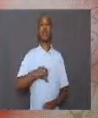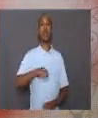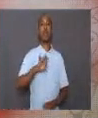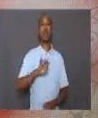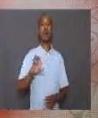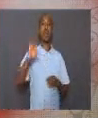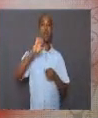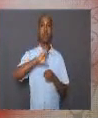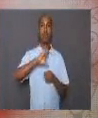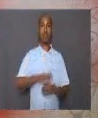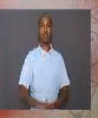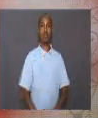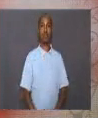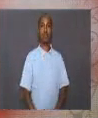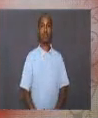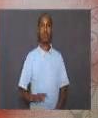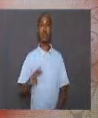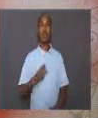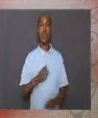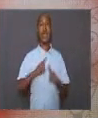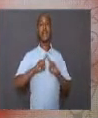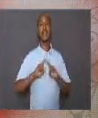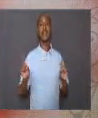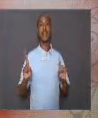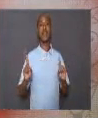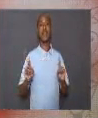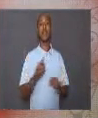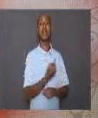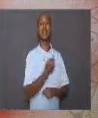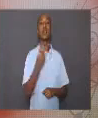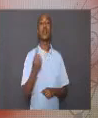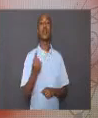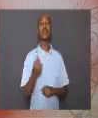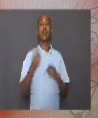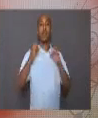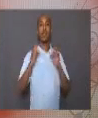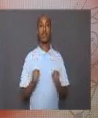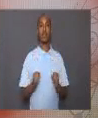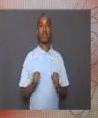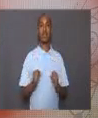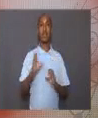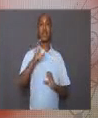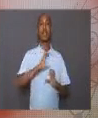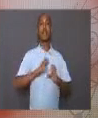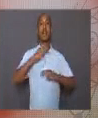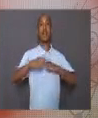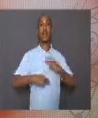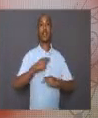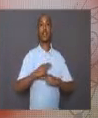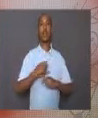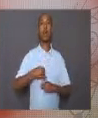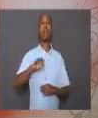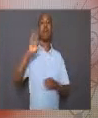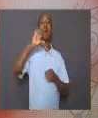of alcohols. We will identify some of the possible chemical reactions